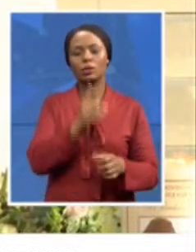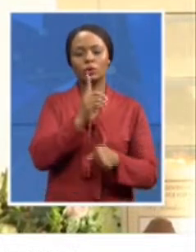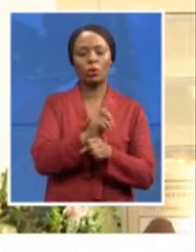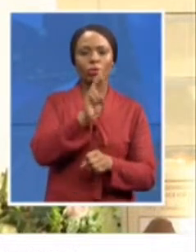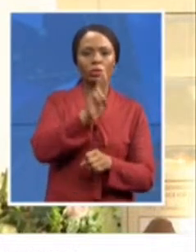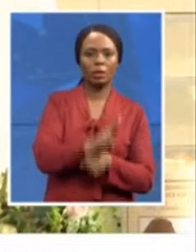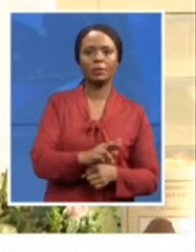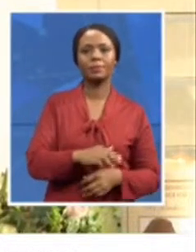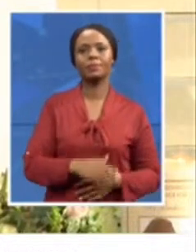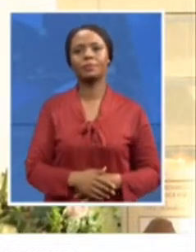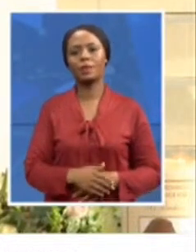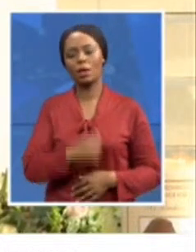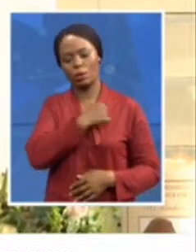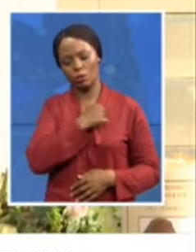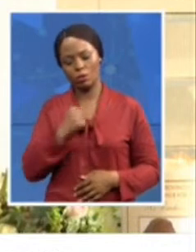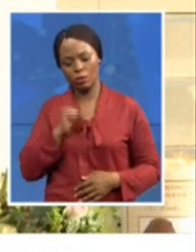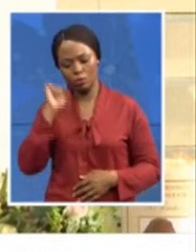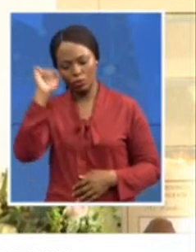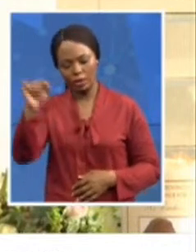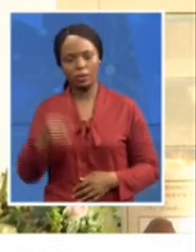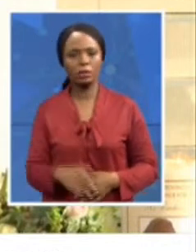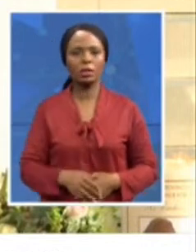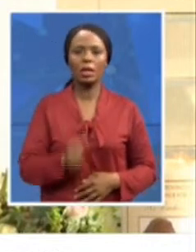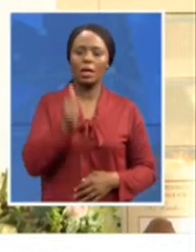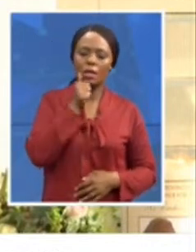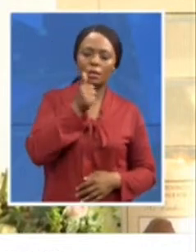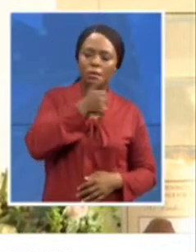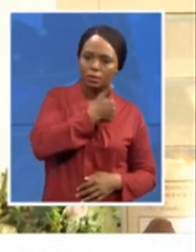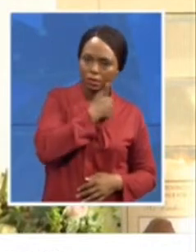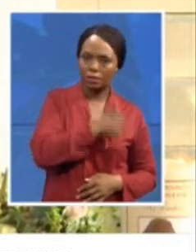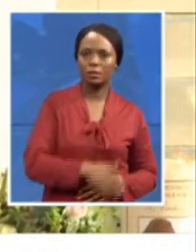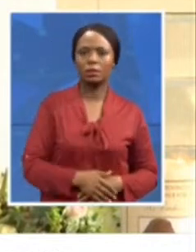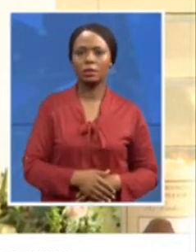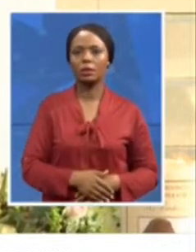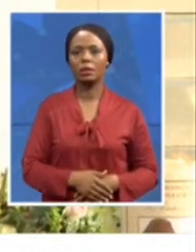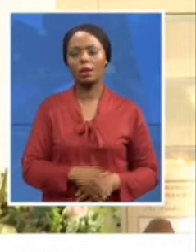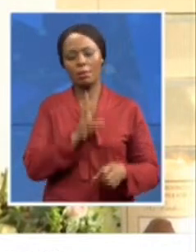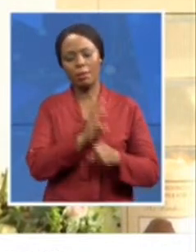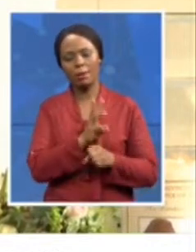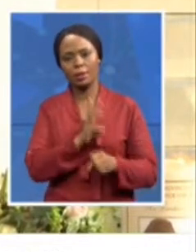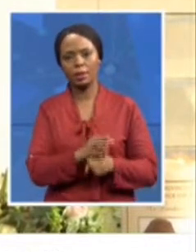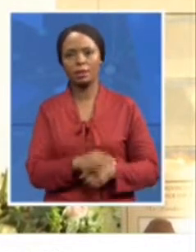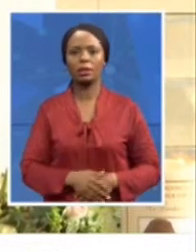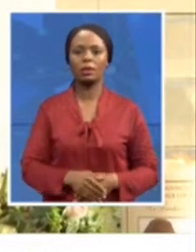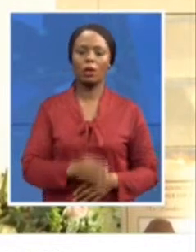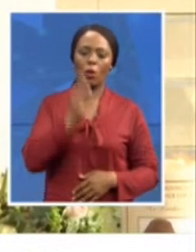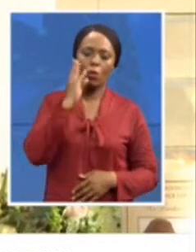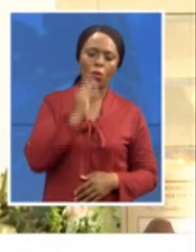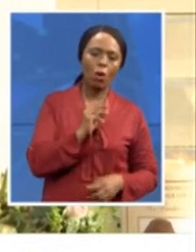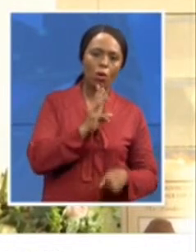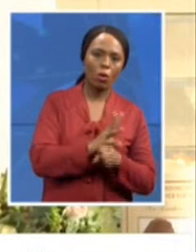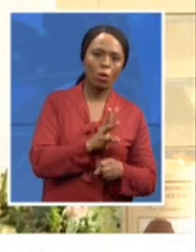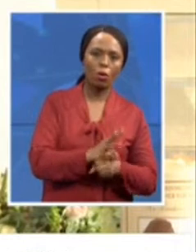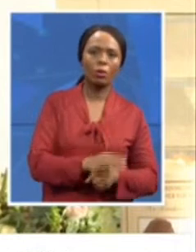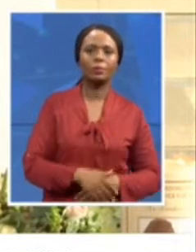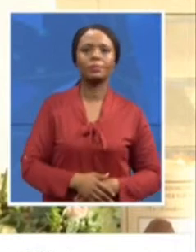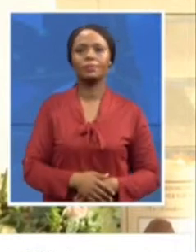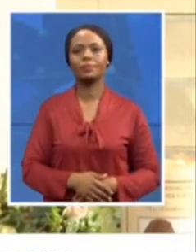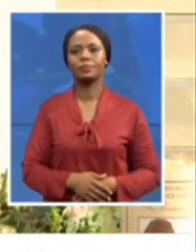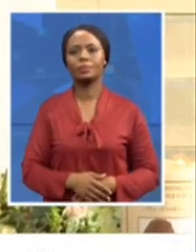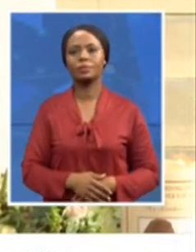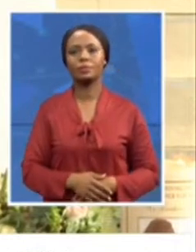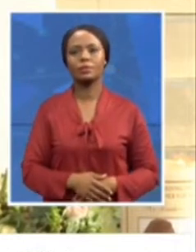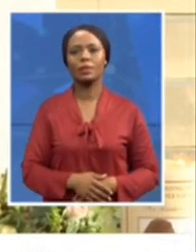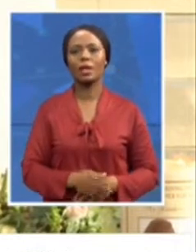Auntie, Mommy, Gogo. For any other person, all these titles would